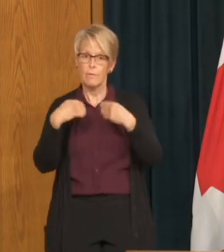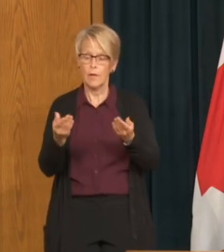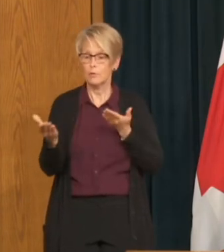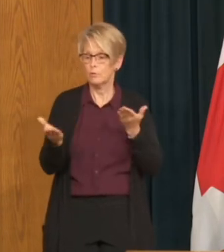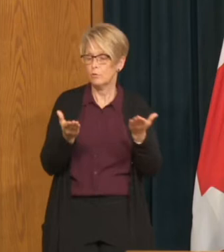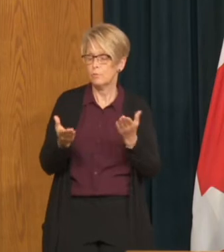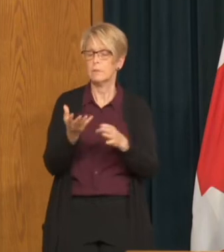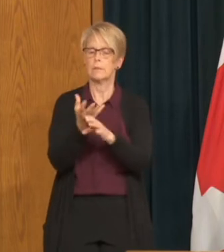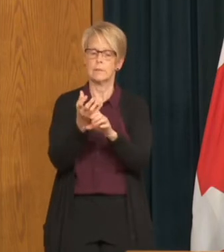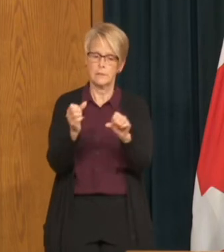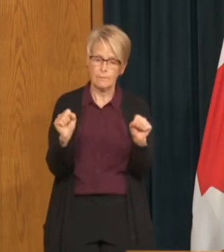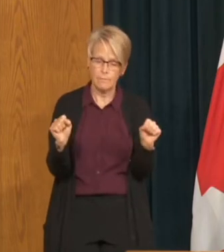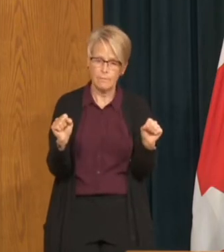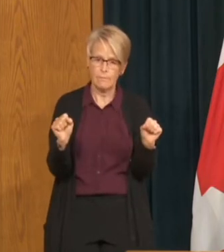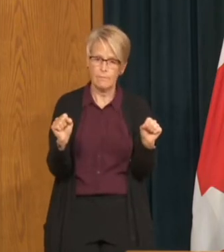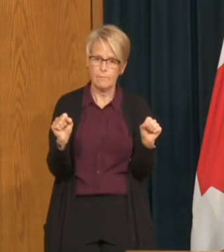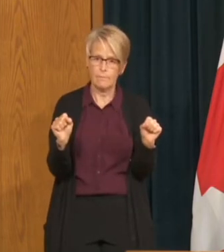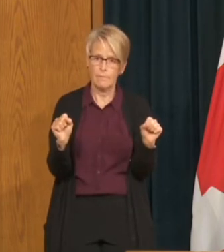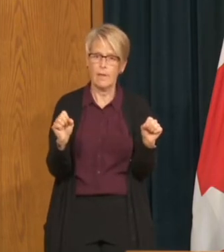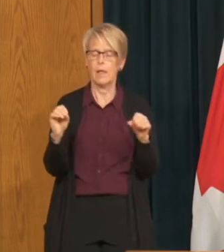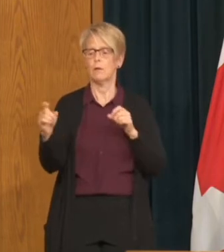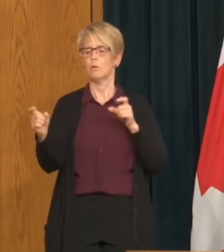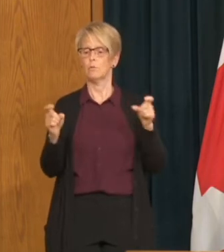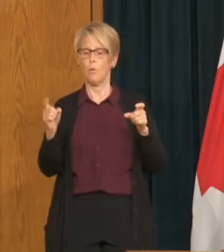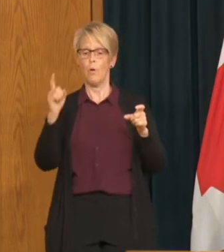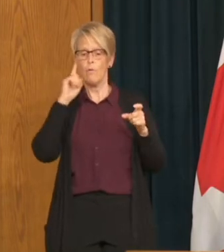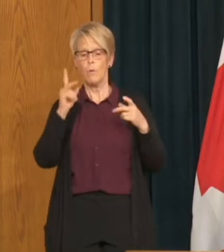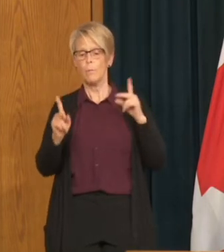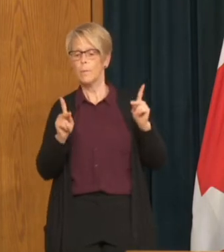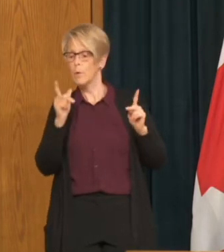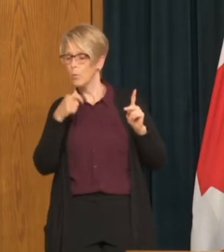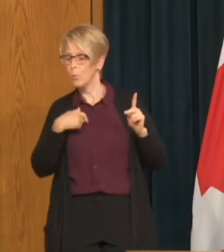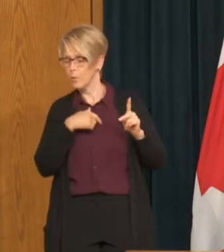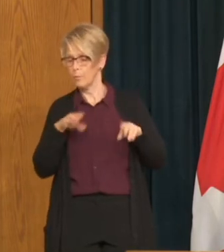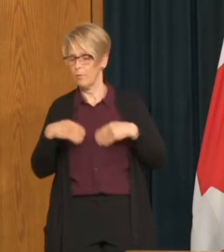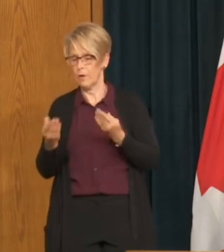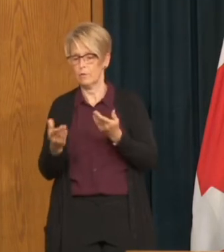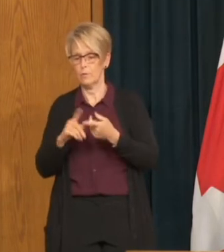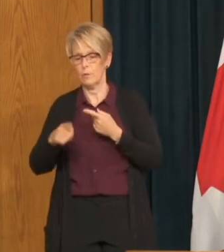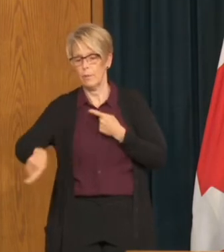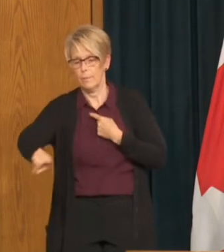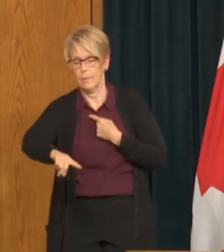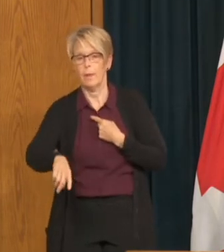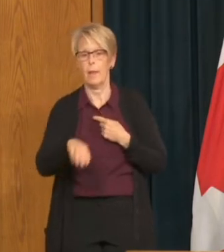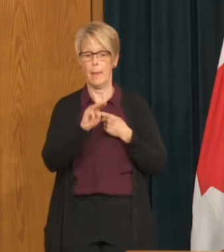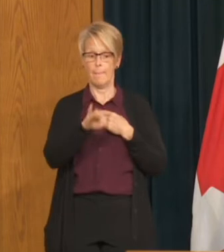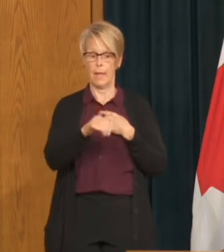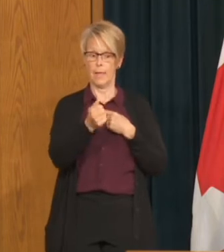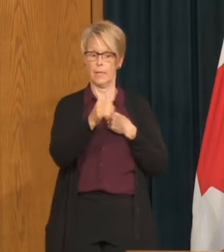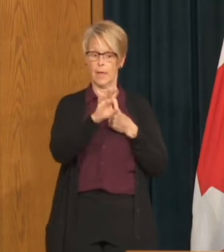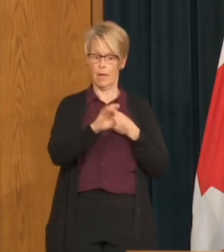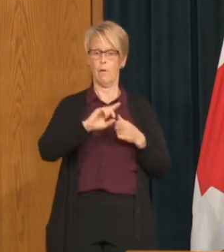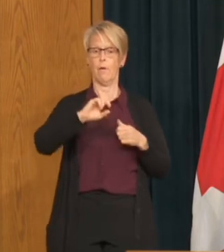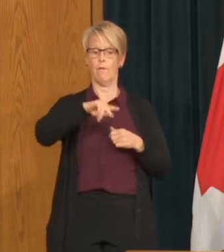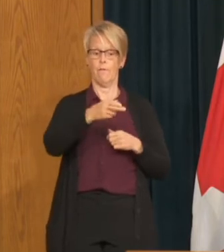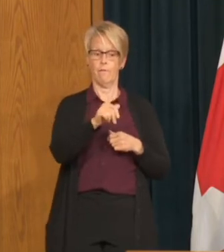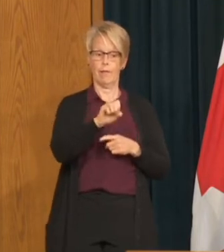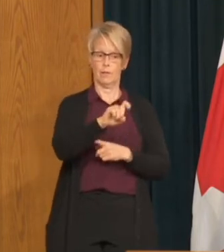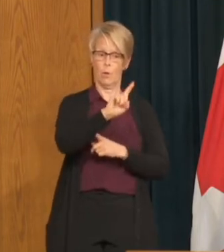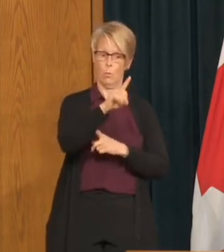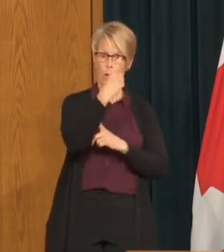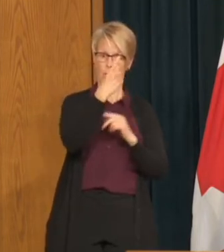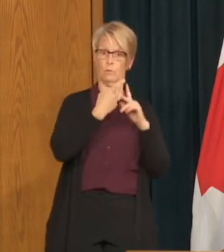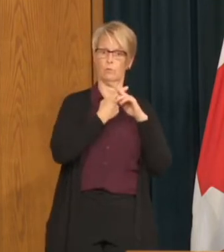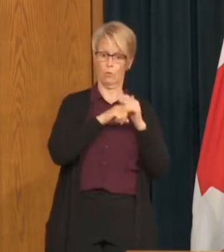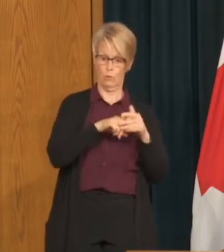way that's safe and controlled for the residents that we serve. Since May 19th, when the first phase of SHA service resumption